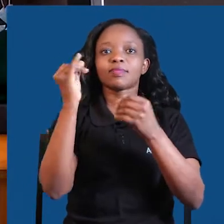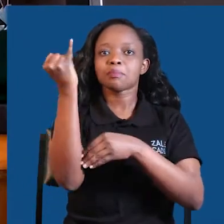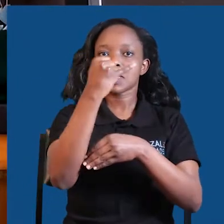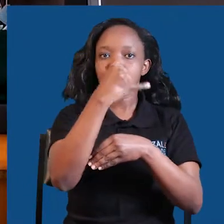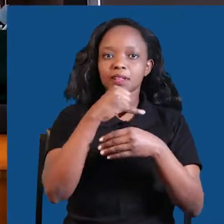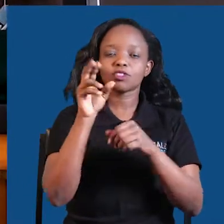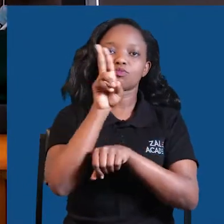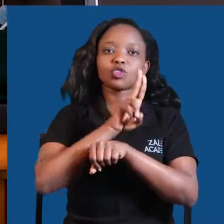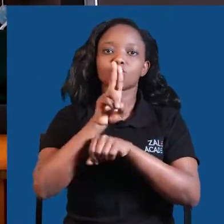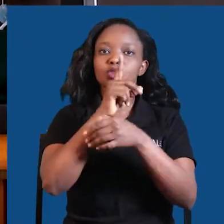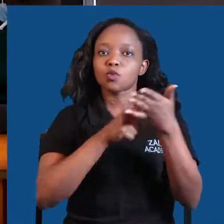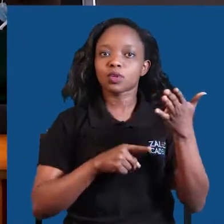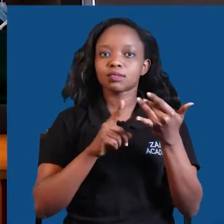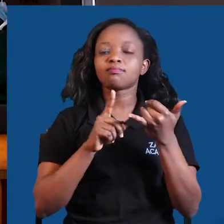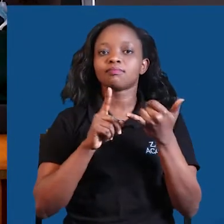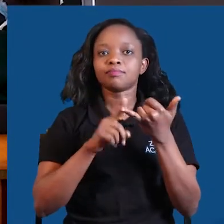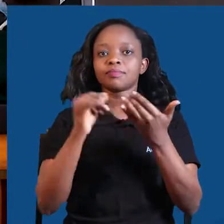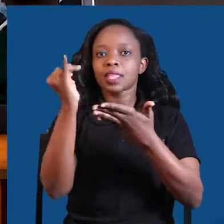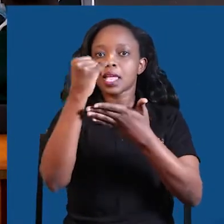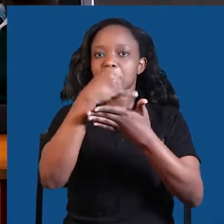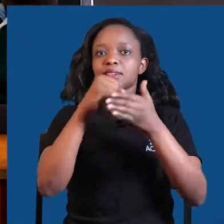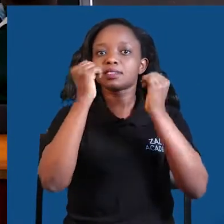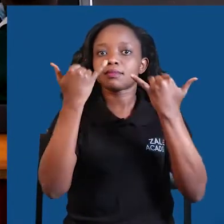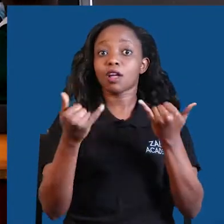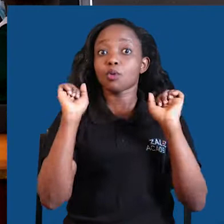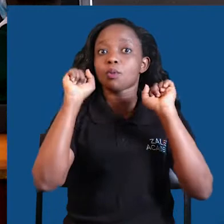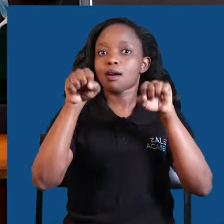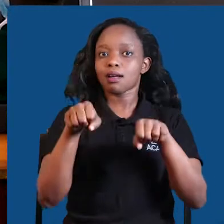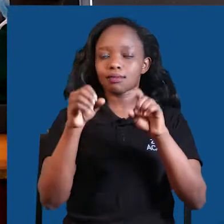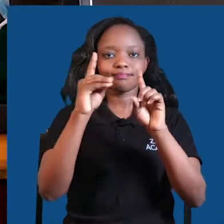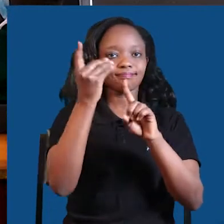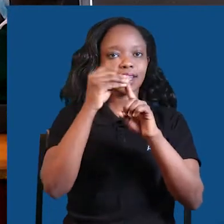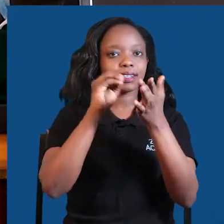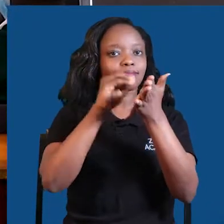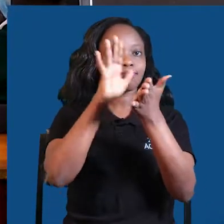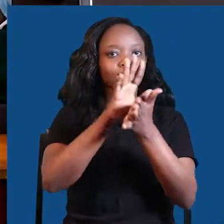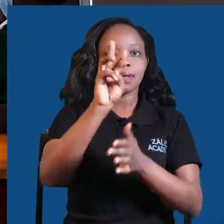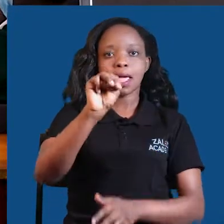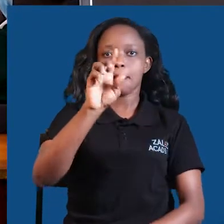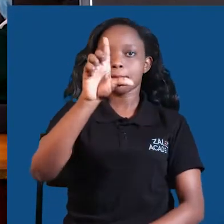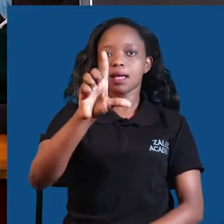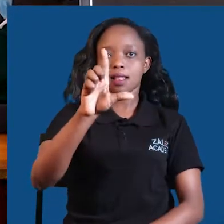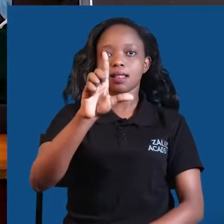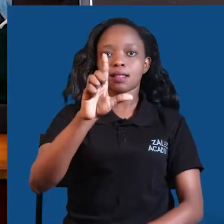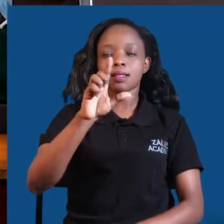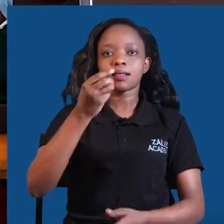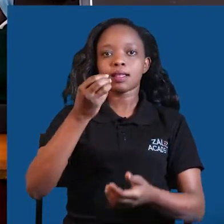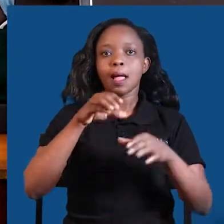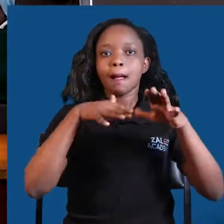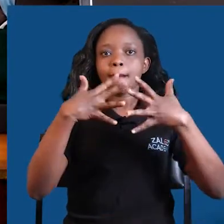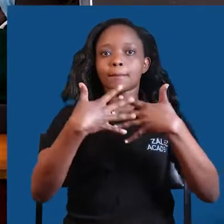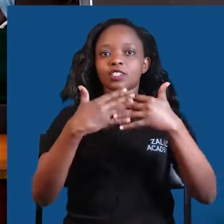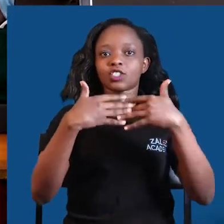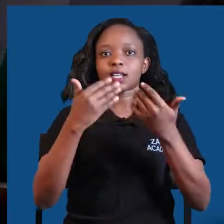labeling images using images so that now you can feed that data to ML models. ML is machine